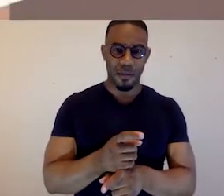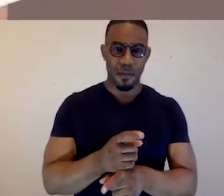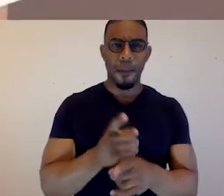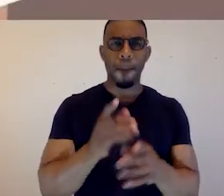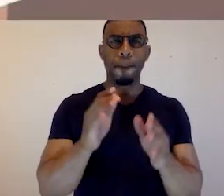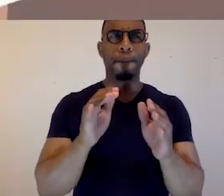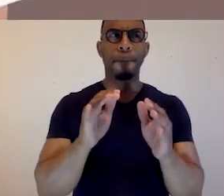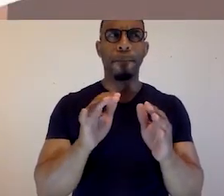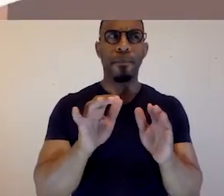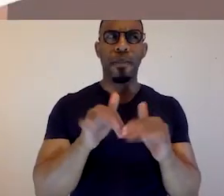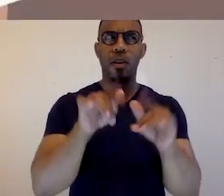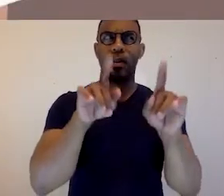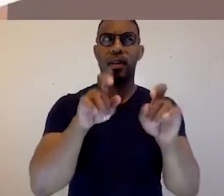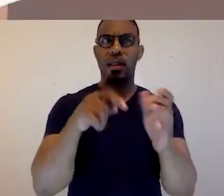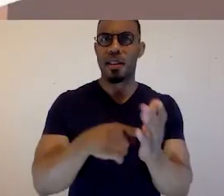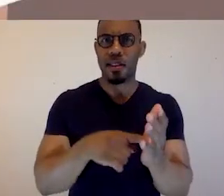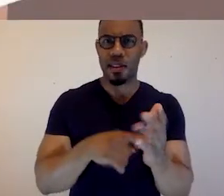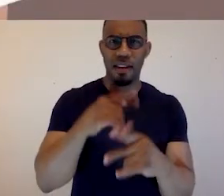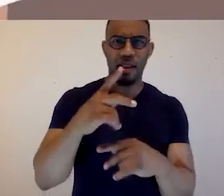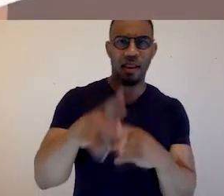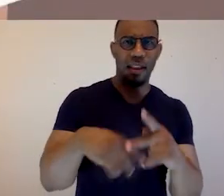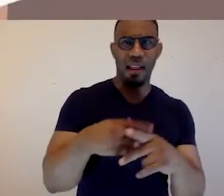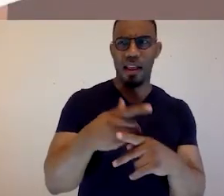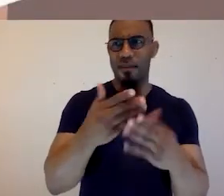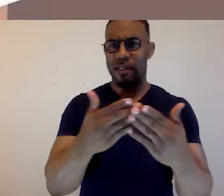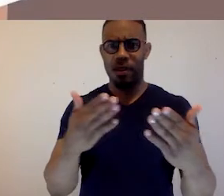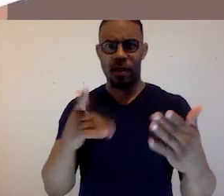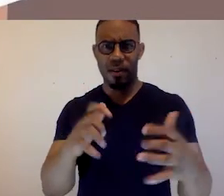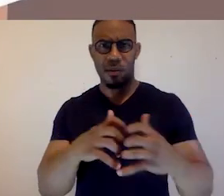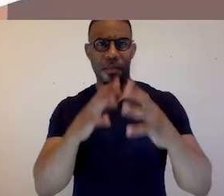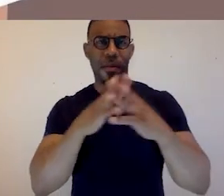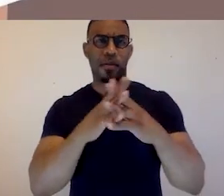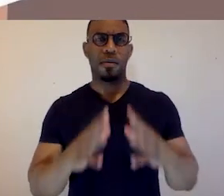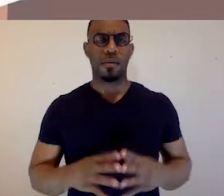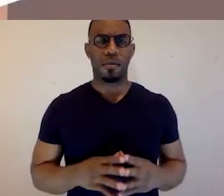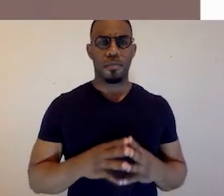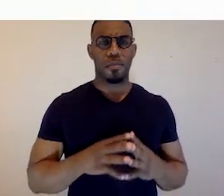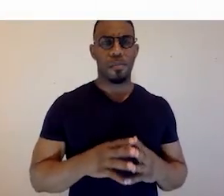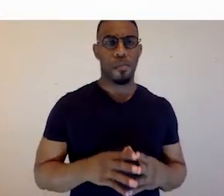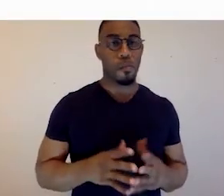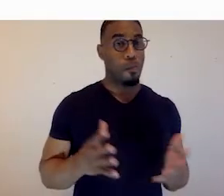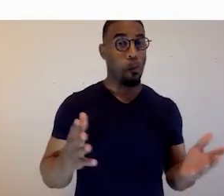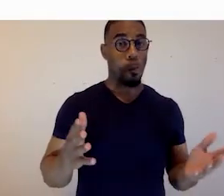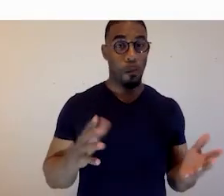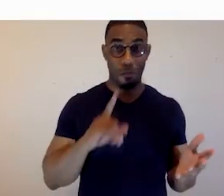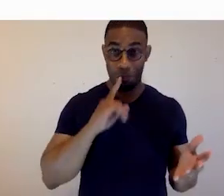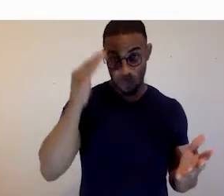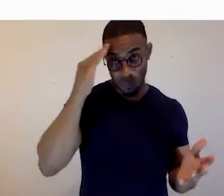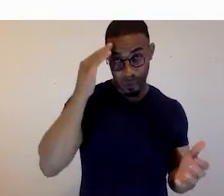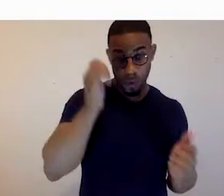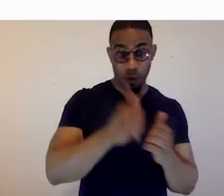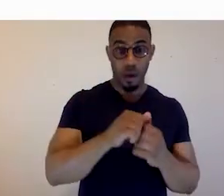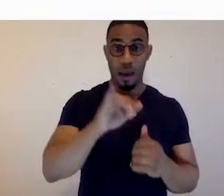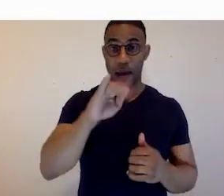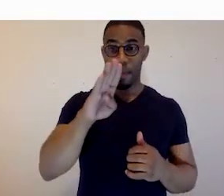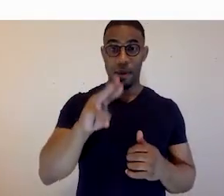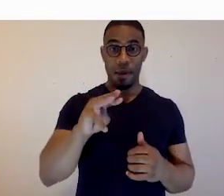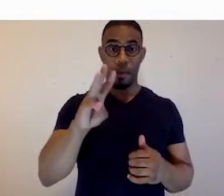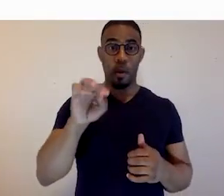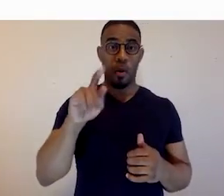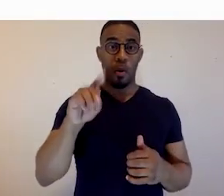do you go about testing these sorts of things that you're building? Are you familiar with IBM